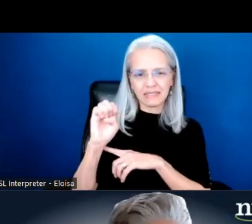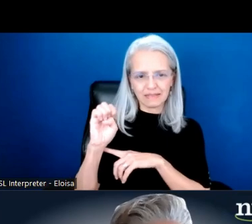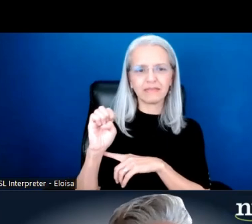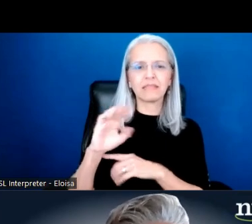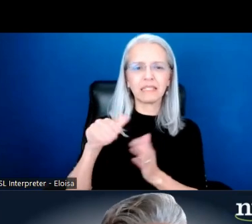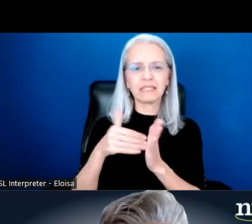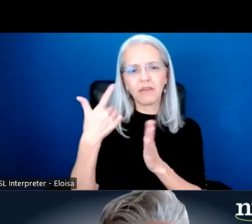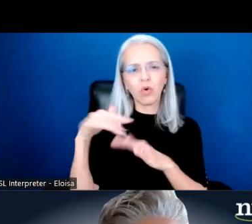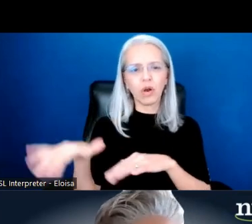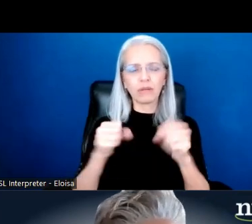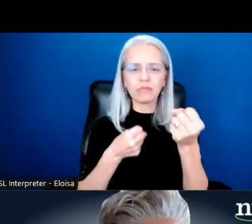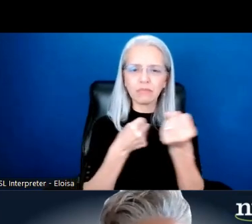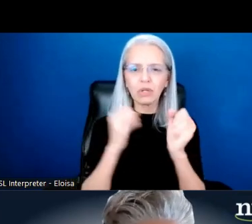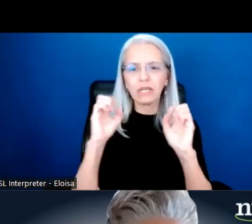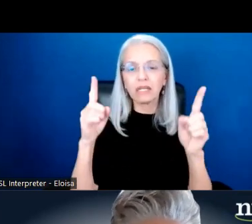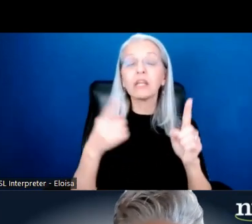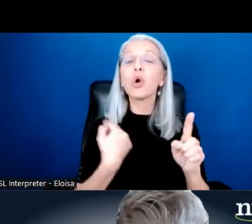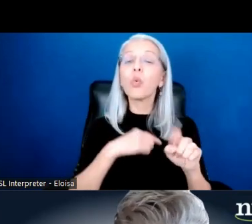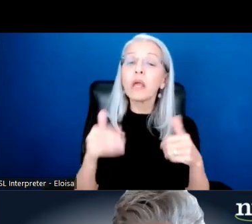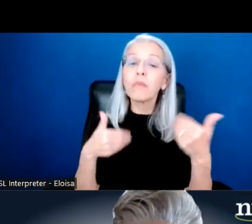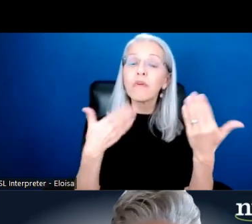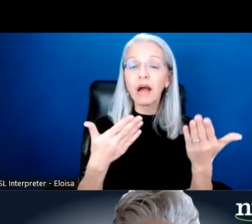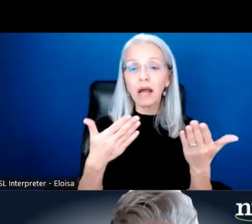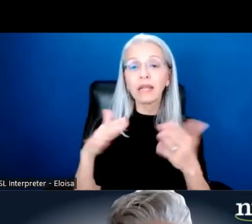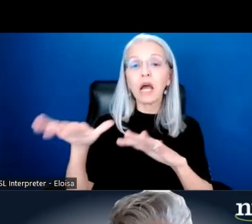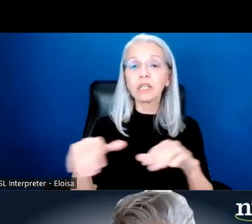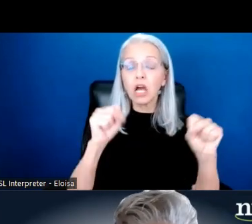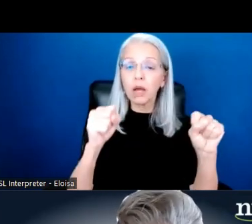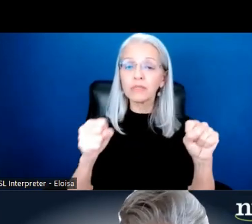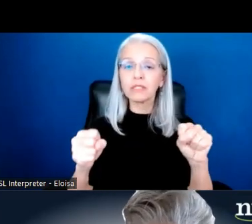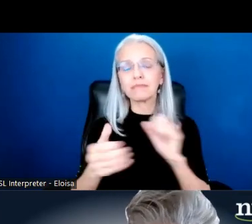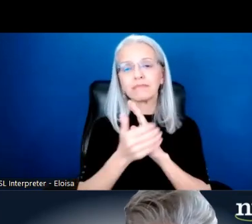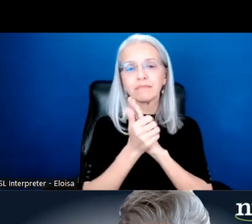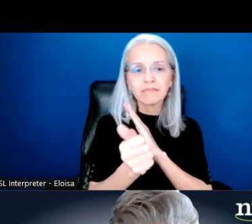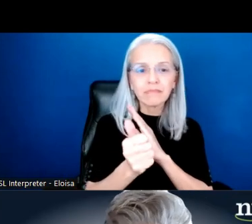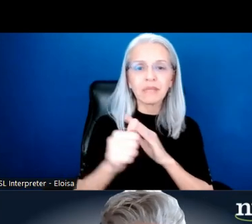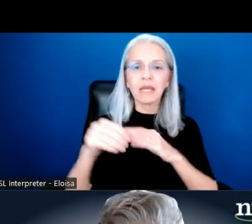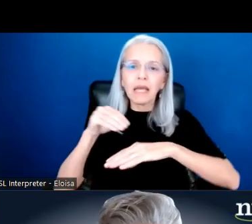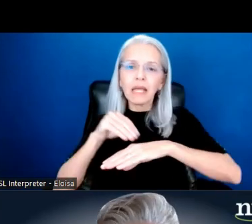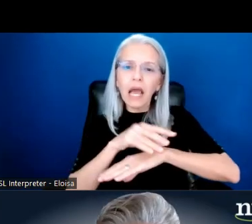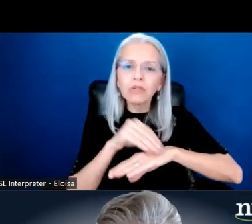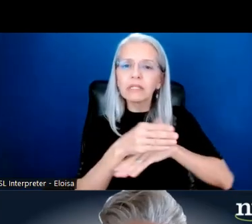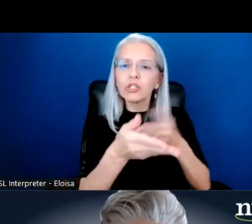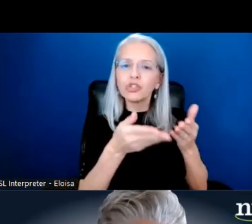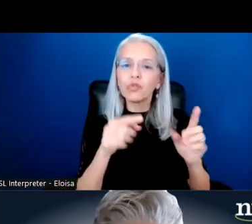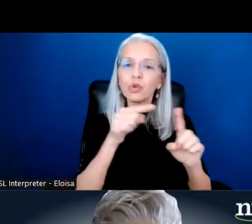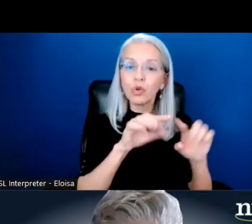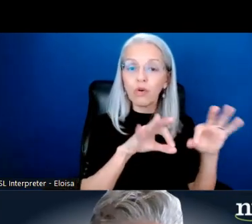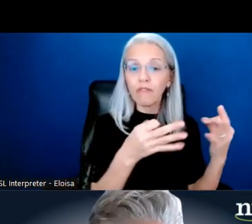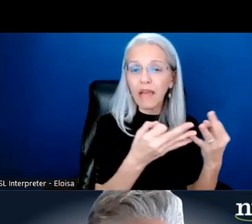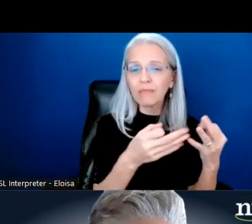We provide adoption competent counseling and educational services to families in